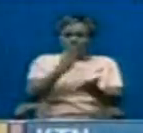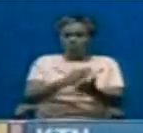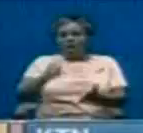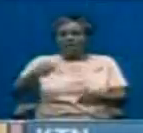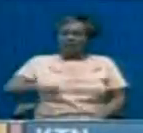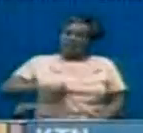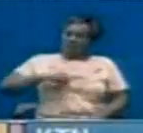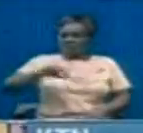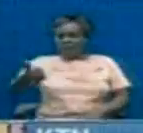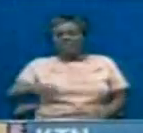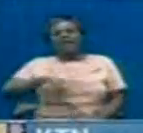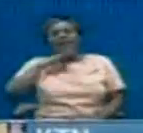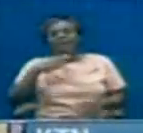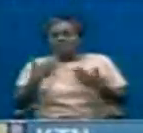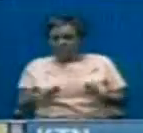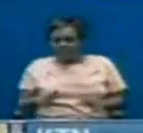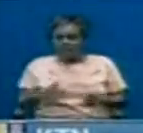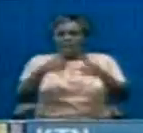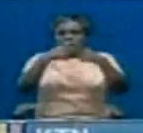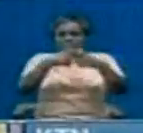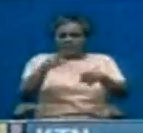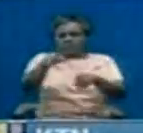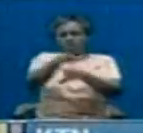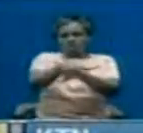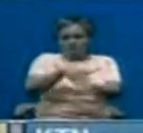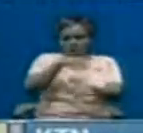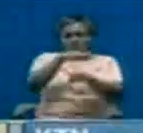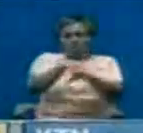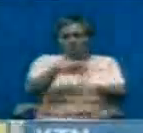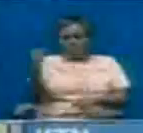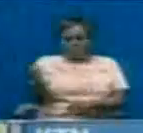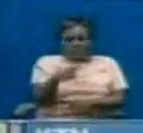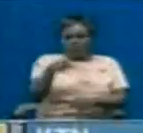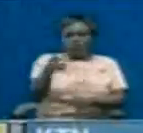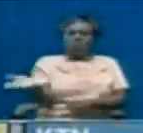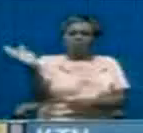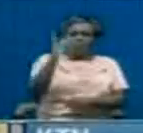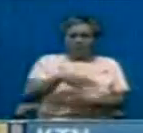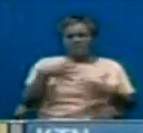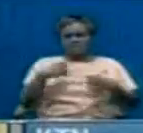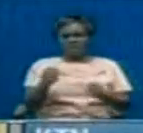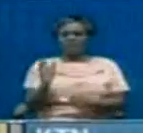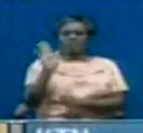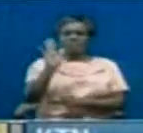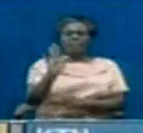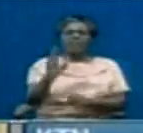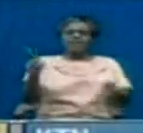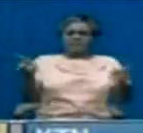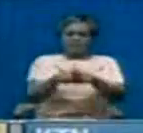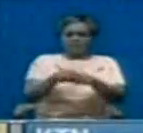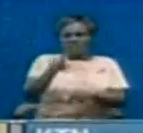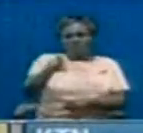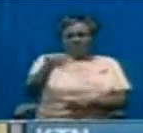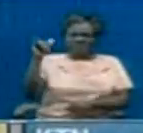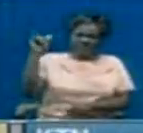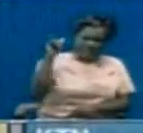and others don't, but recovery is very slow. It can take months for you to regain your weight and your strength, and the virus does